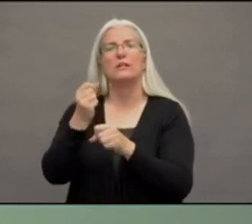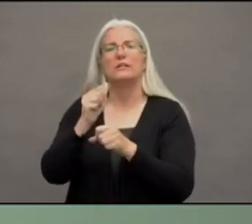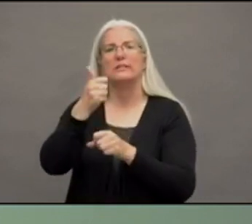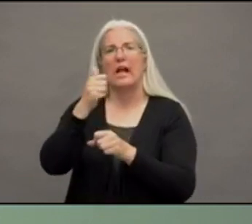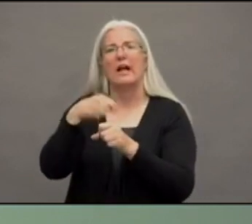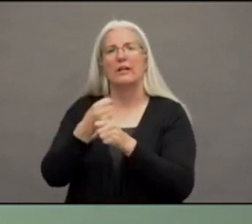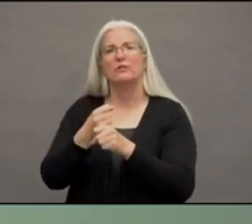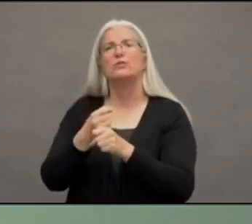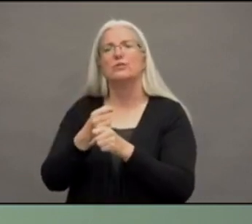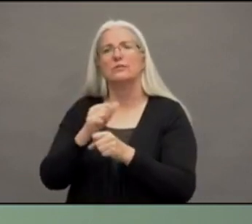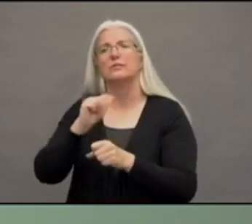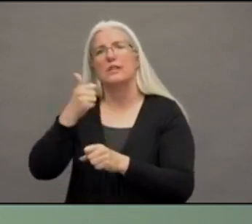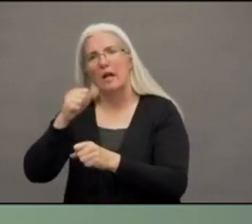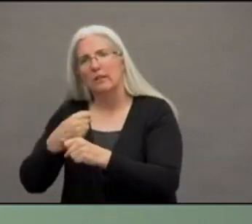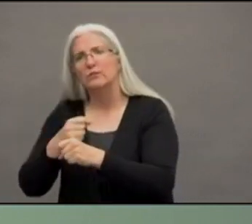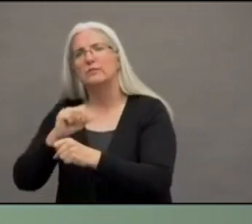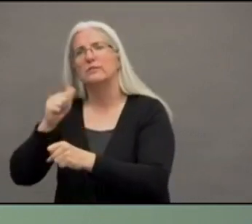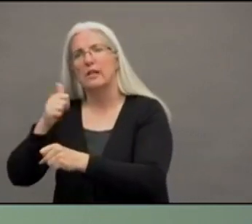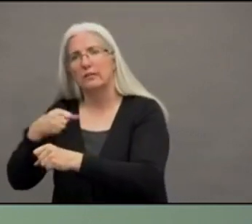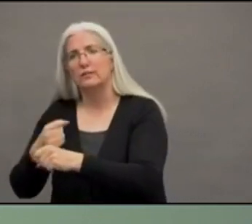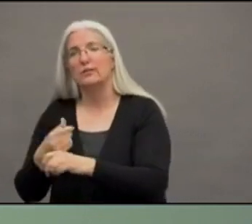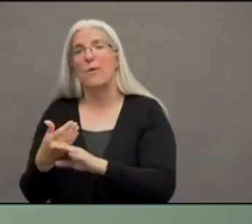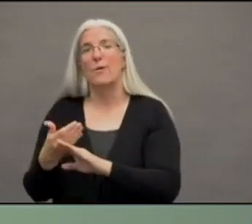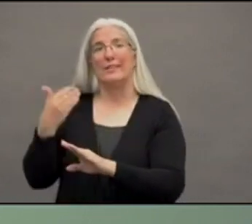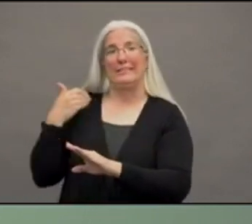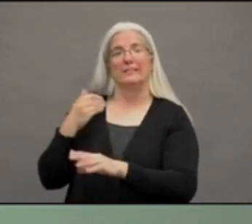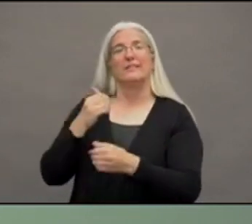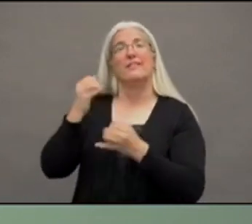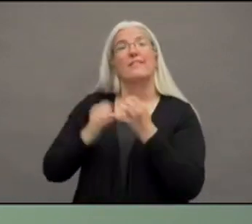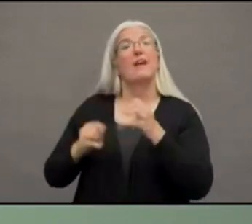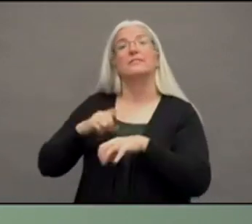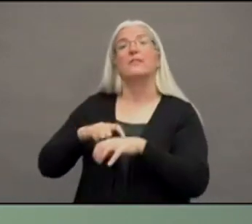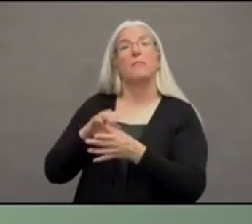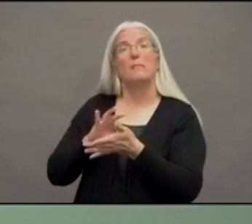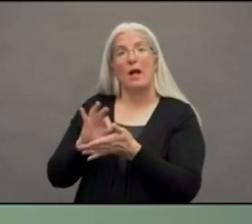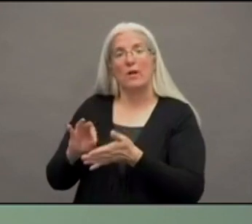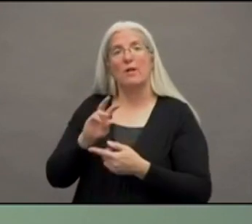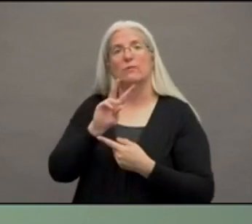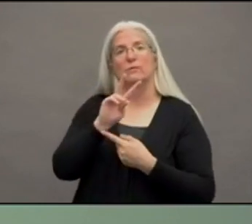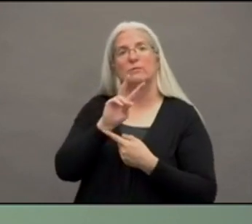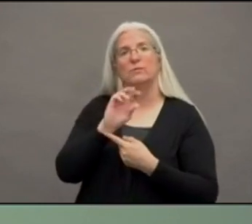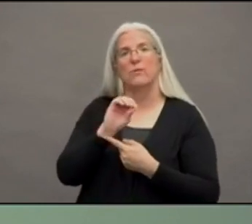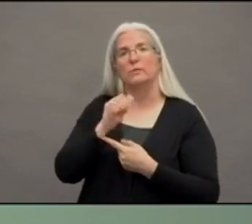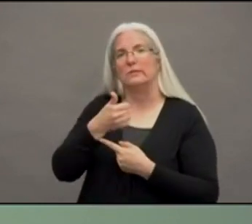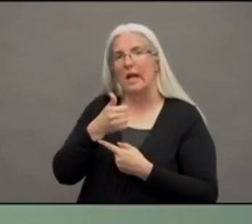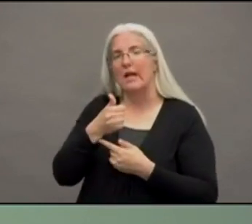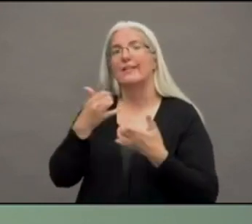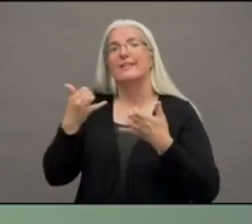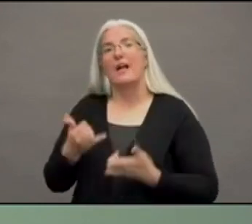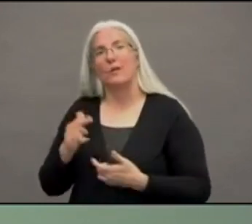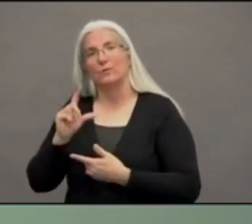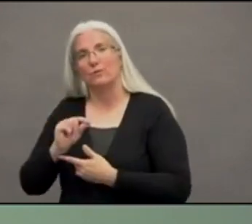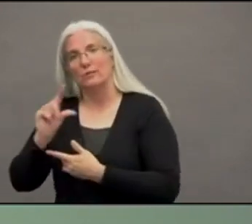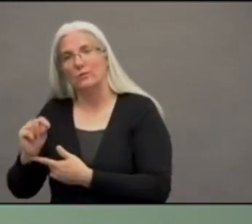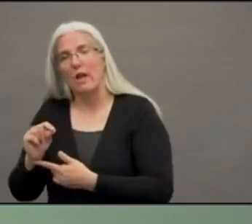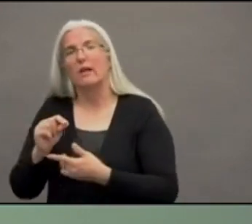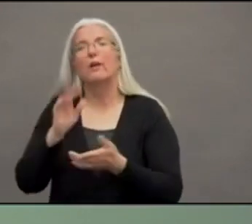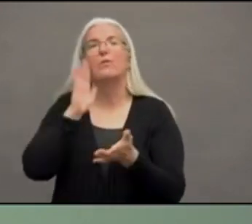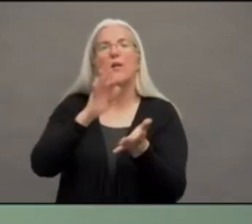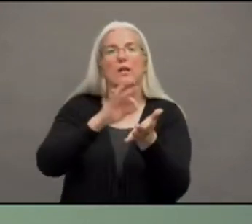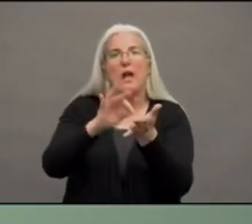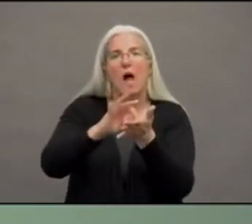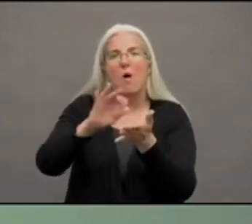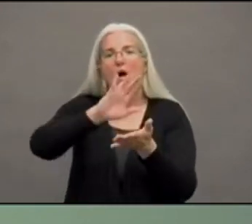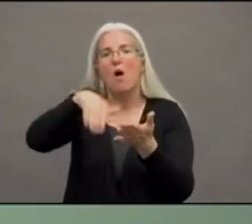in 2010, and this one is now in 2020. The census is a count of everyone living here in the United States, and